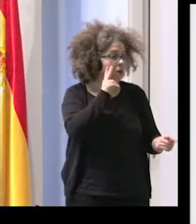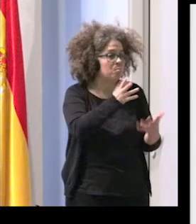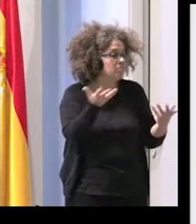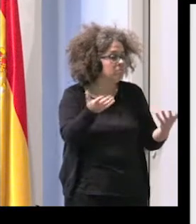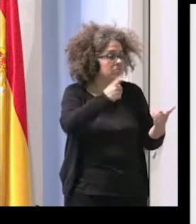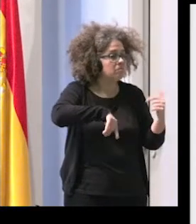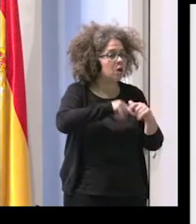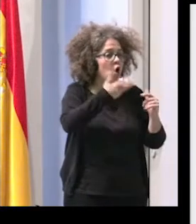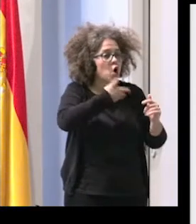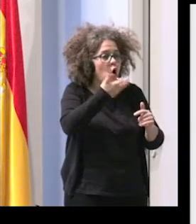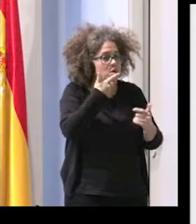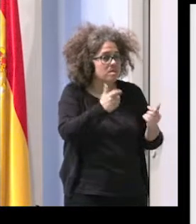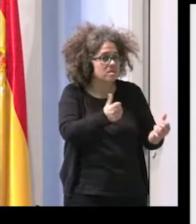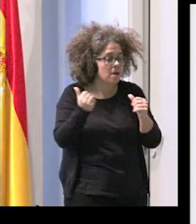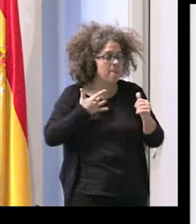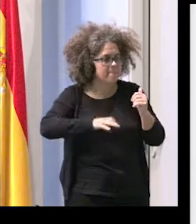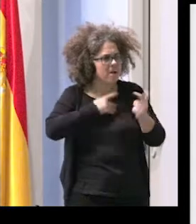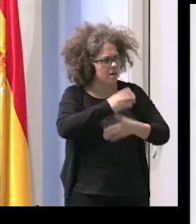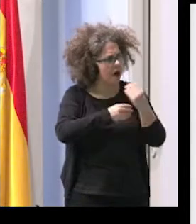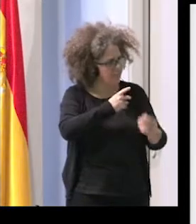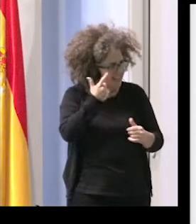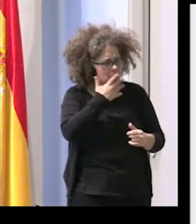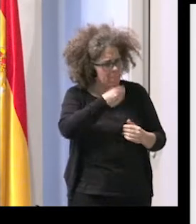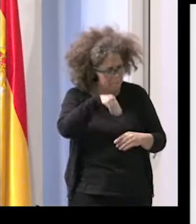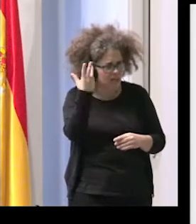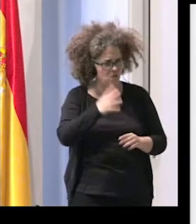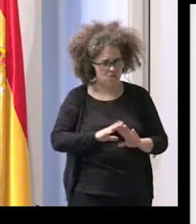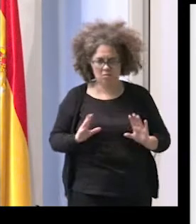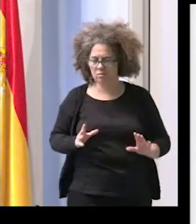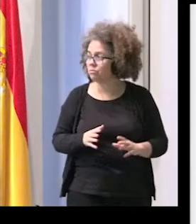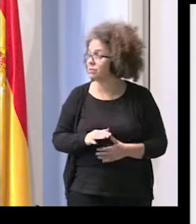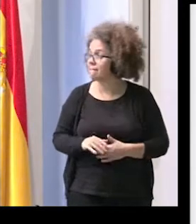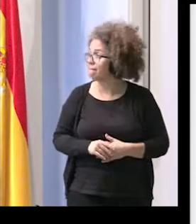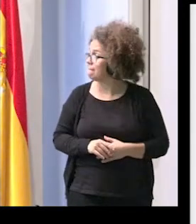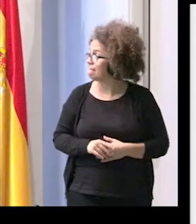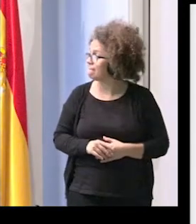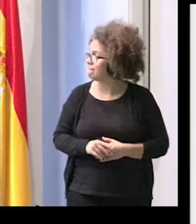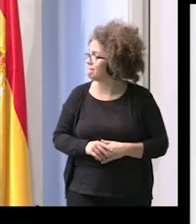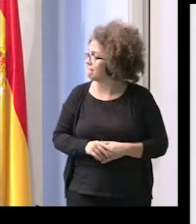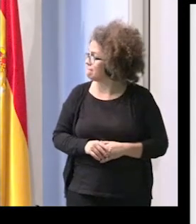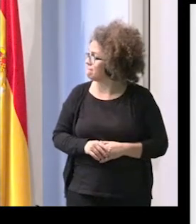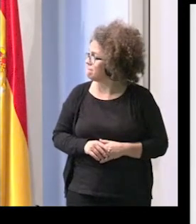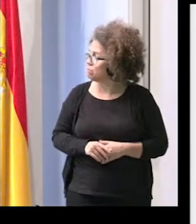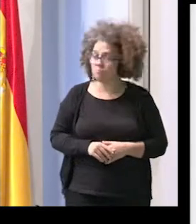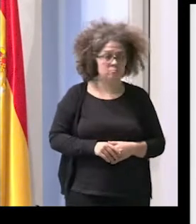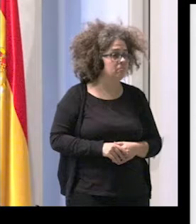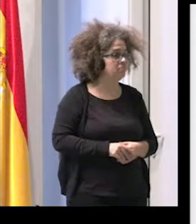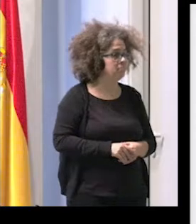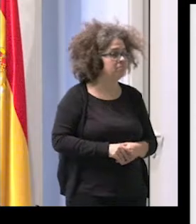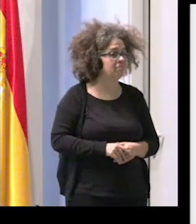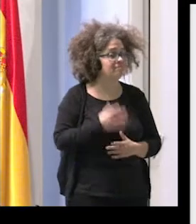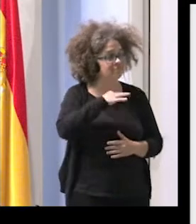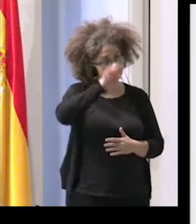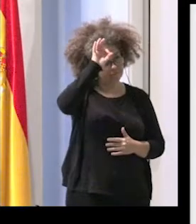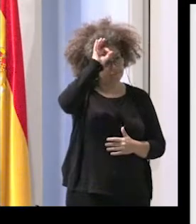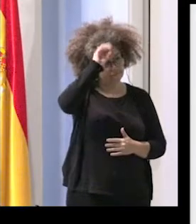able to do this better in the open bars than children using unilateral cochlear implants. They really struggled